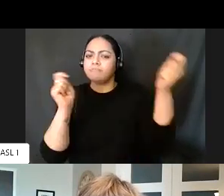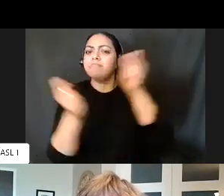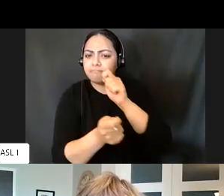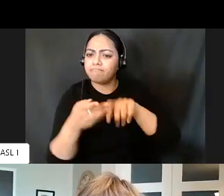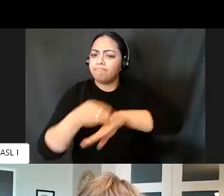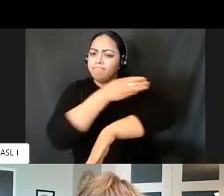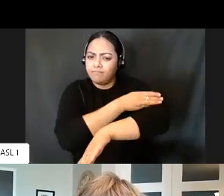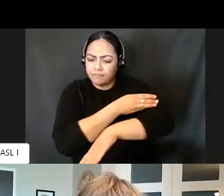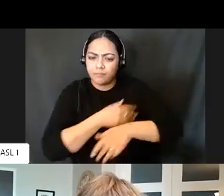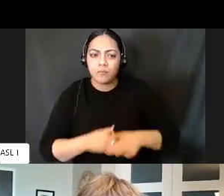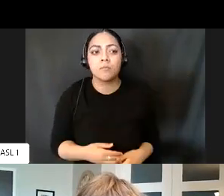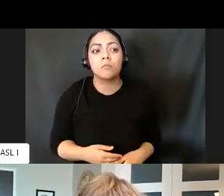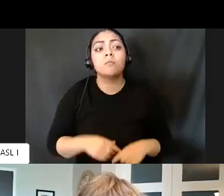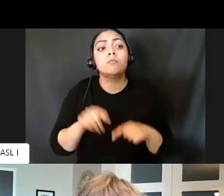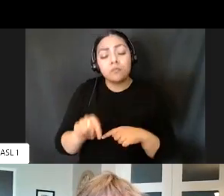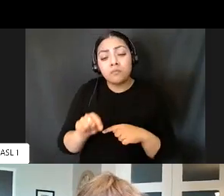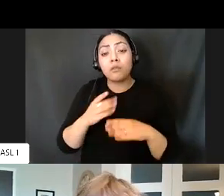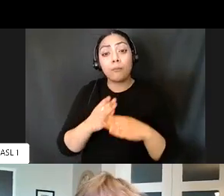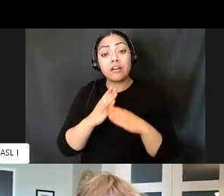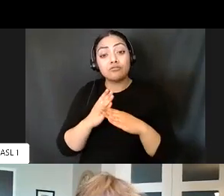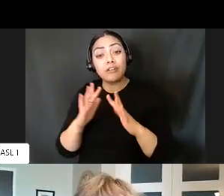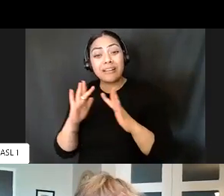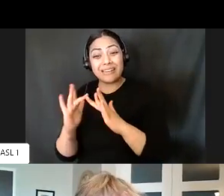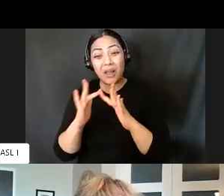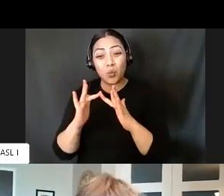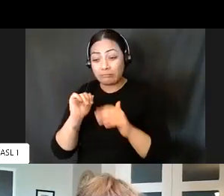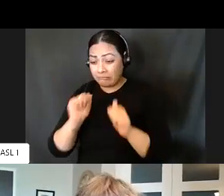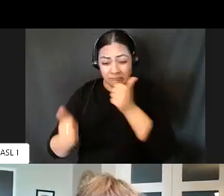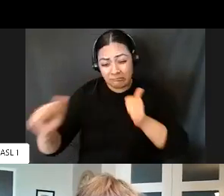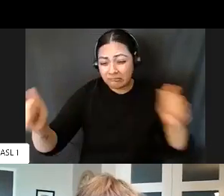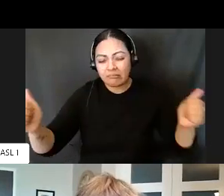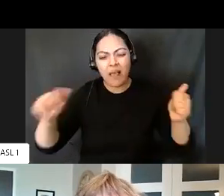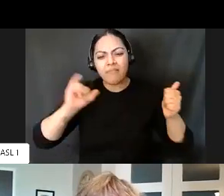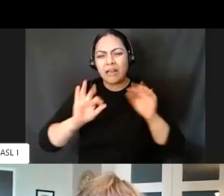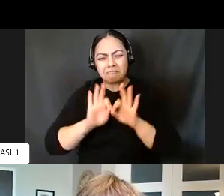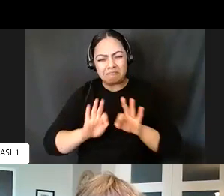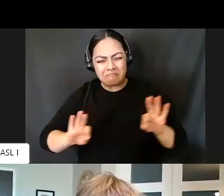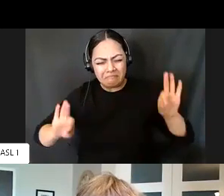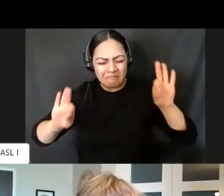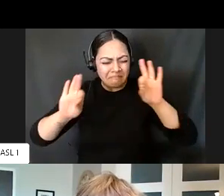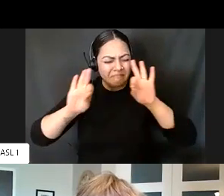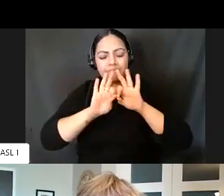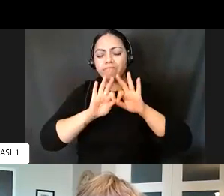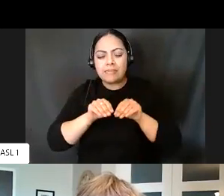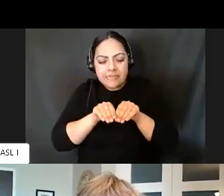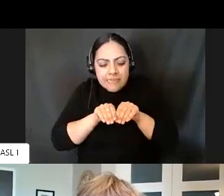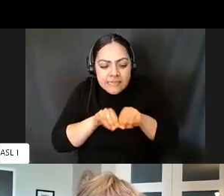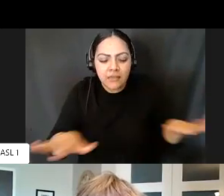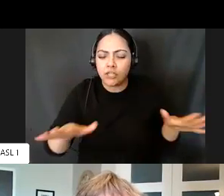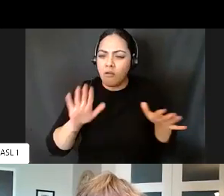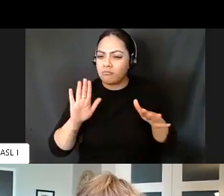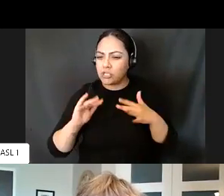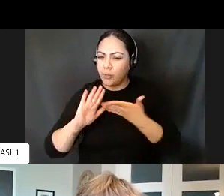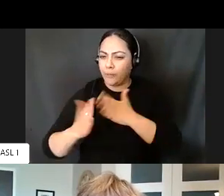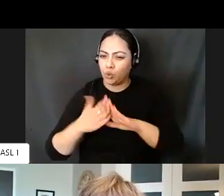as essential elements in a living, breathing circulatory system that reaches into all communities